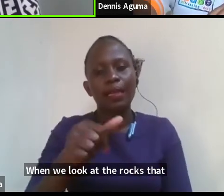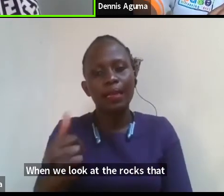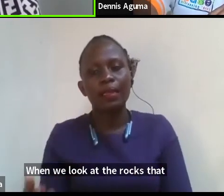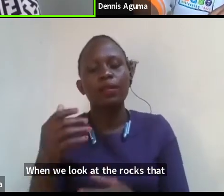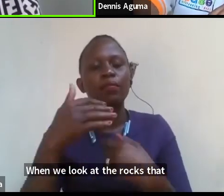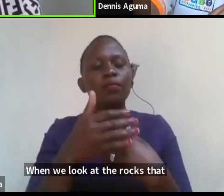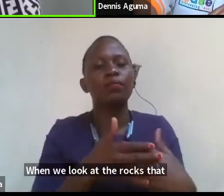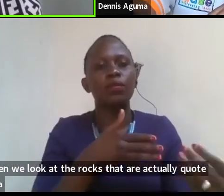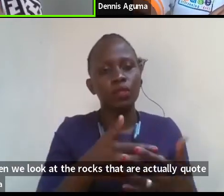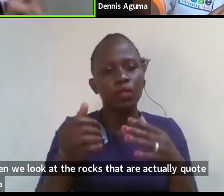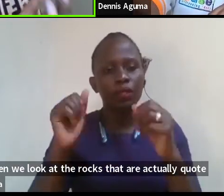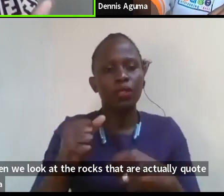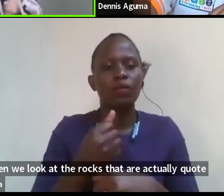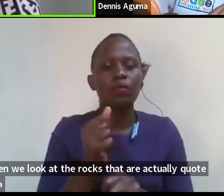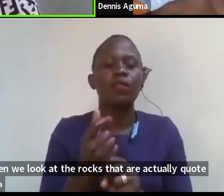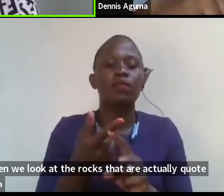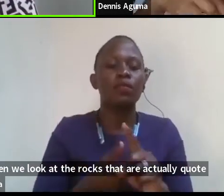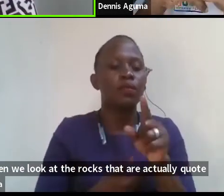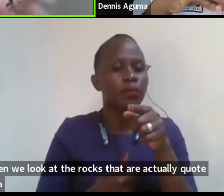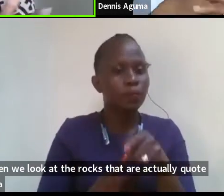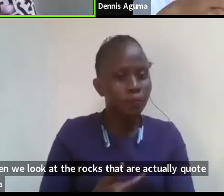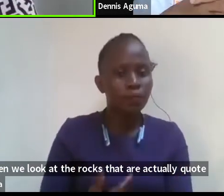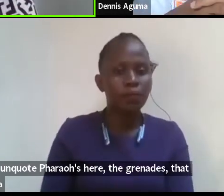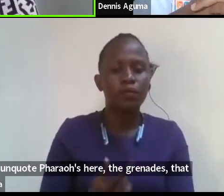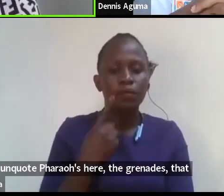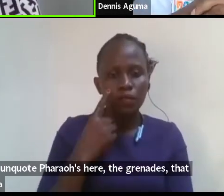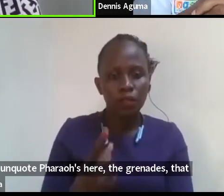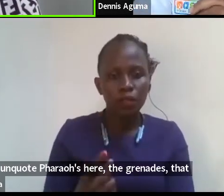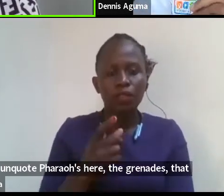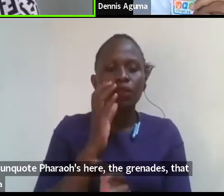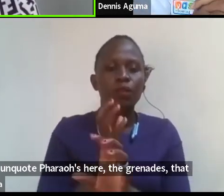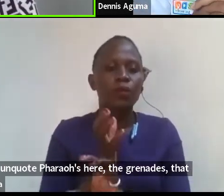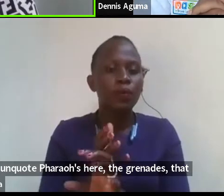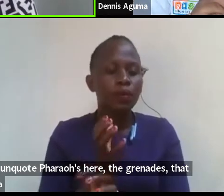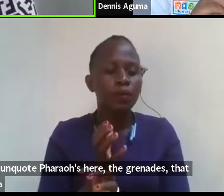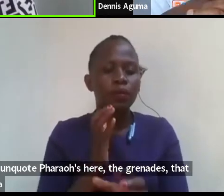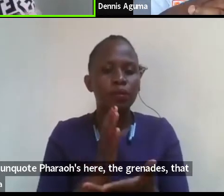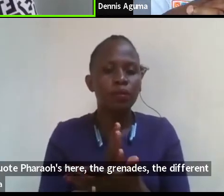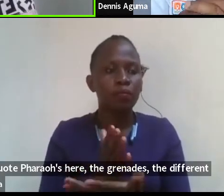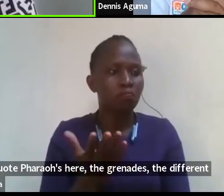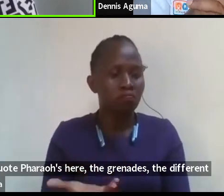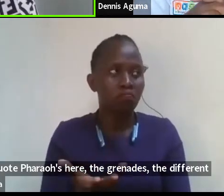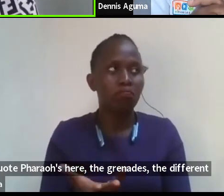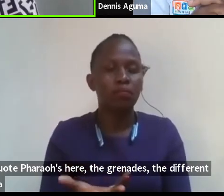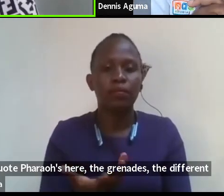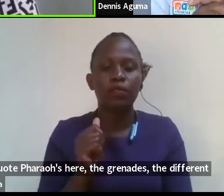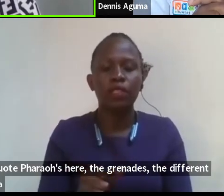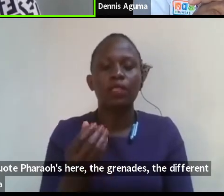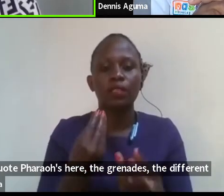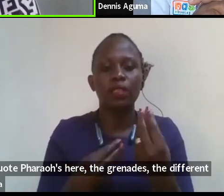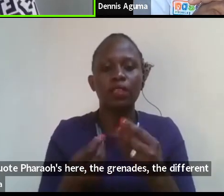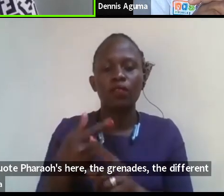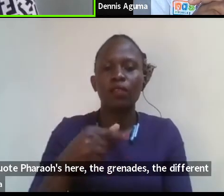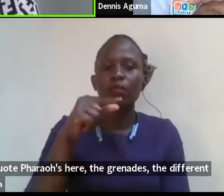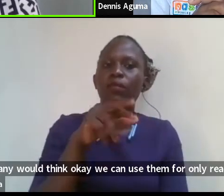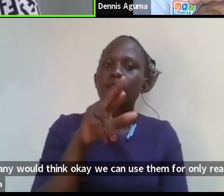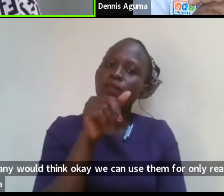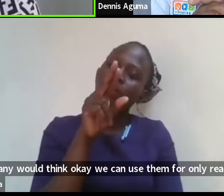unquote say rocks, yeah, the granites, the different types, many would think, okay, we can use them for only